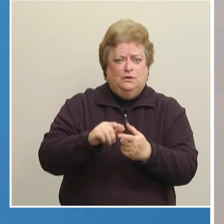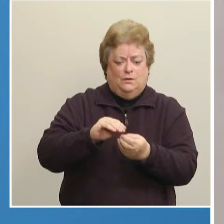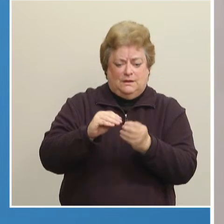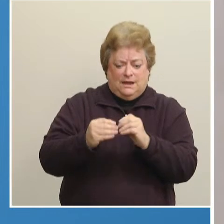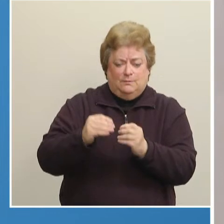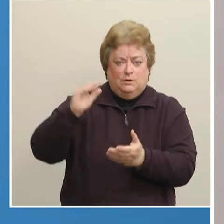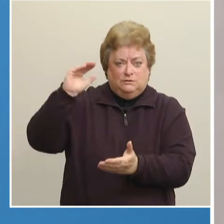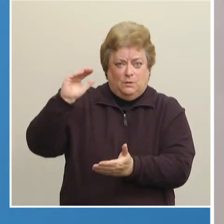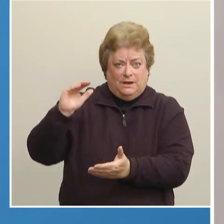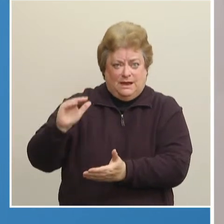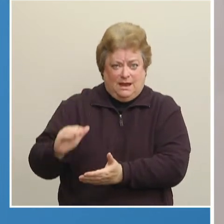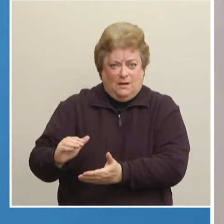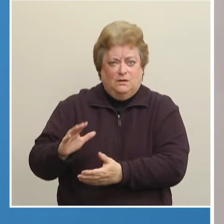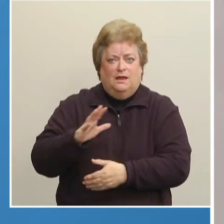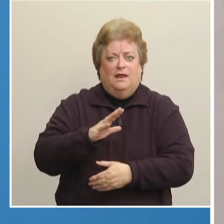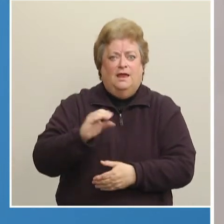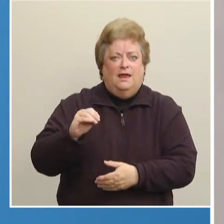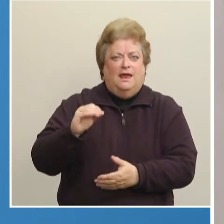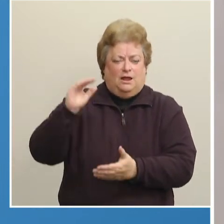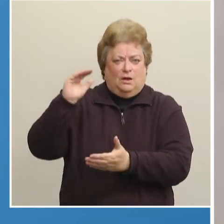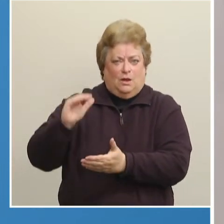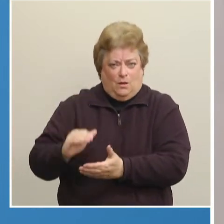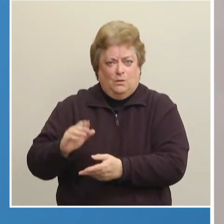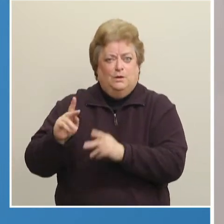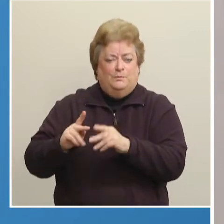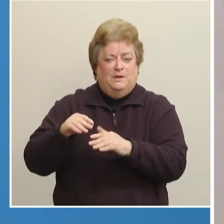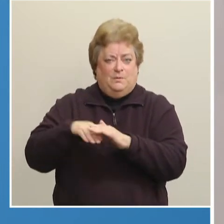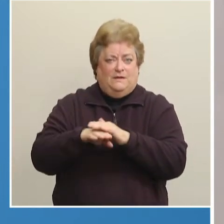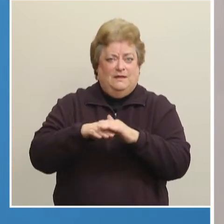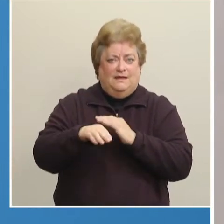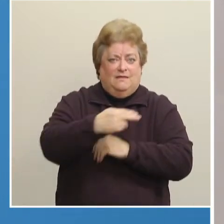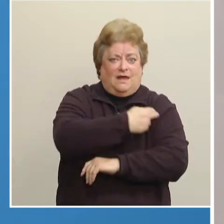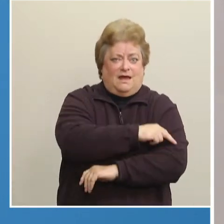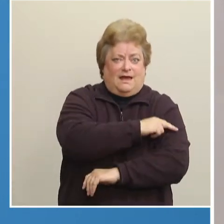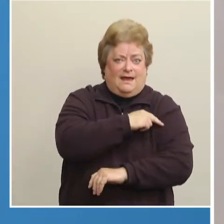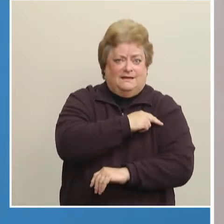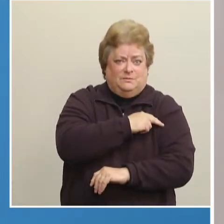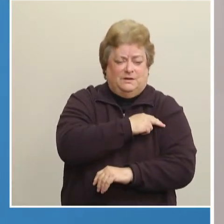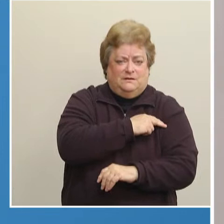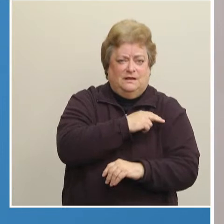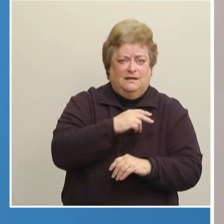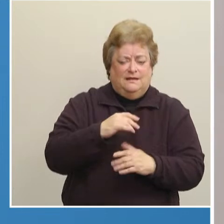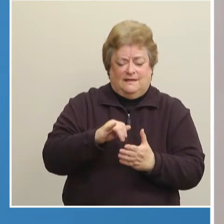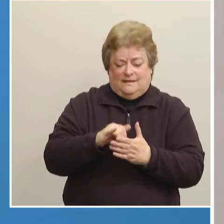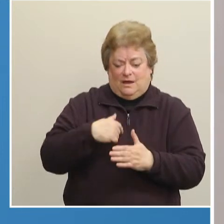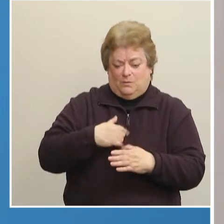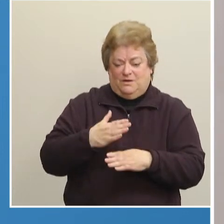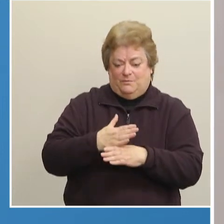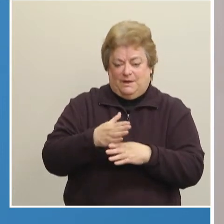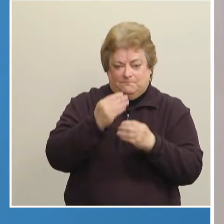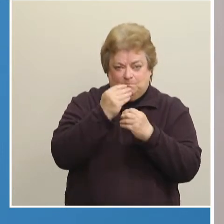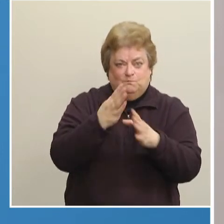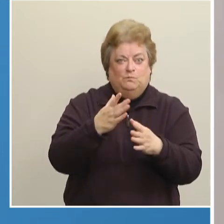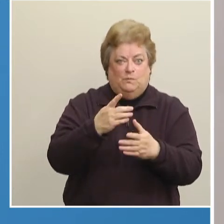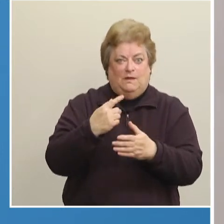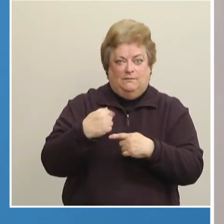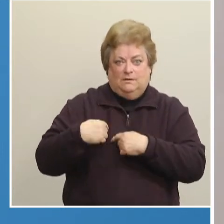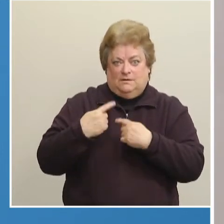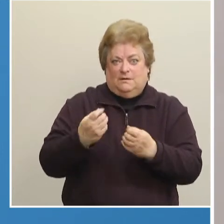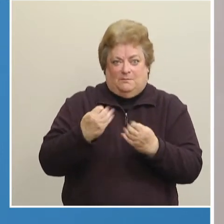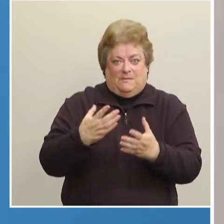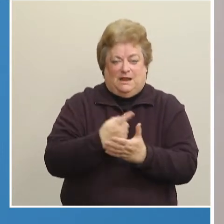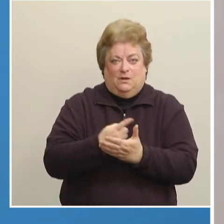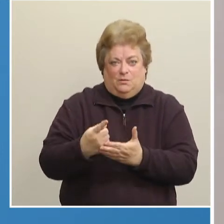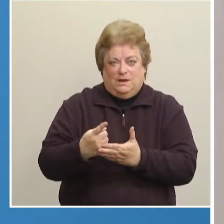case numbers and lower local hospitalizations, as we have been sharing for many weeks now. We